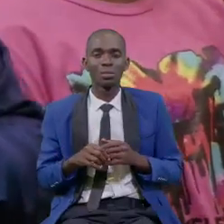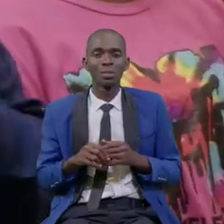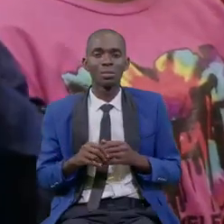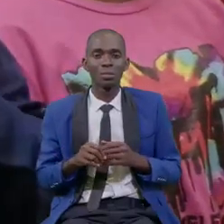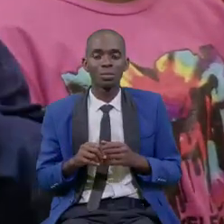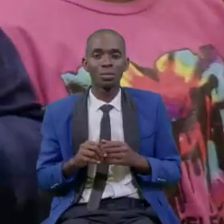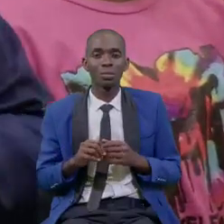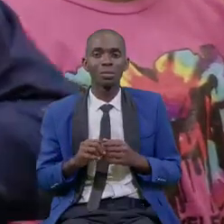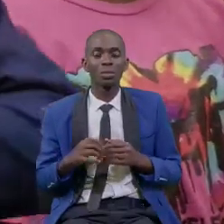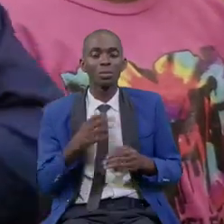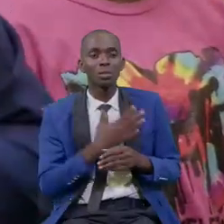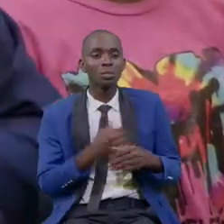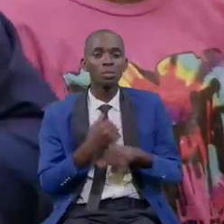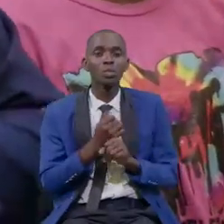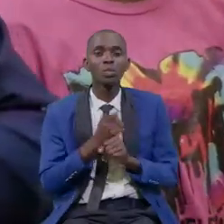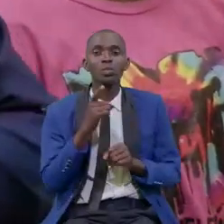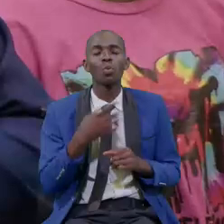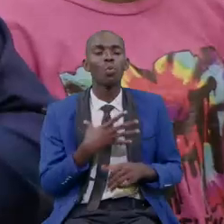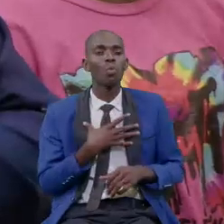as white as snow,